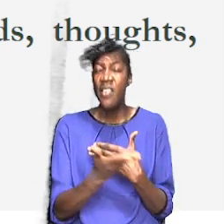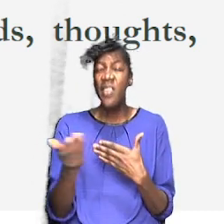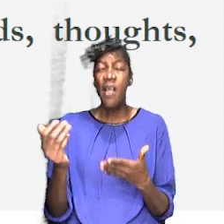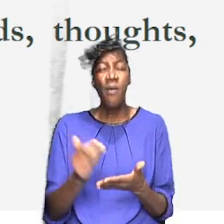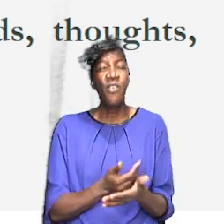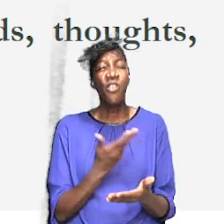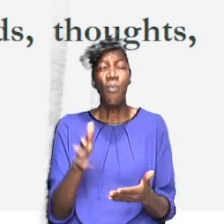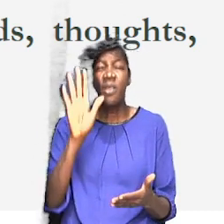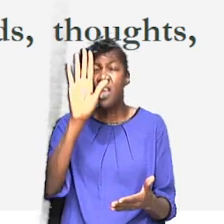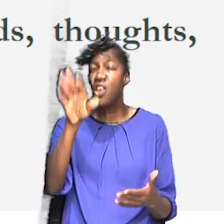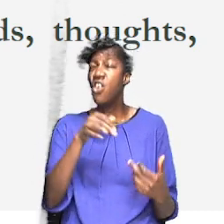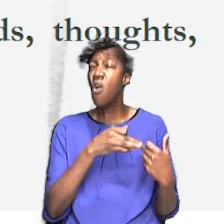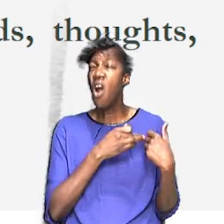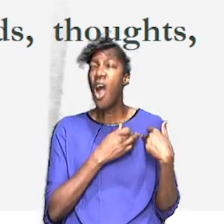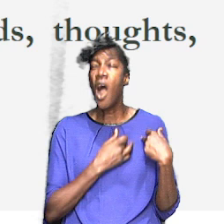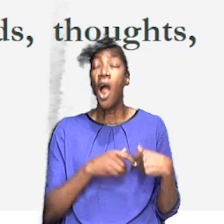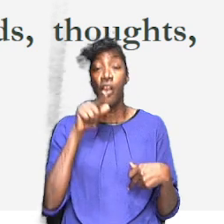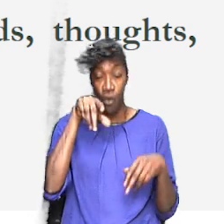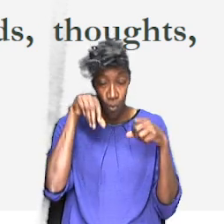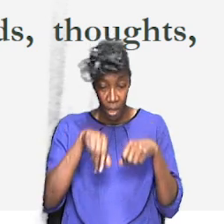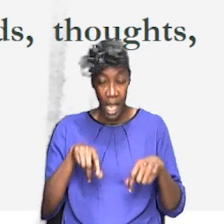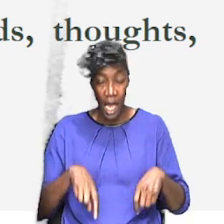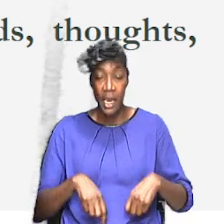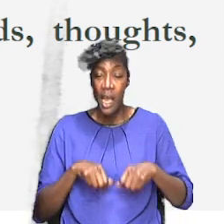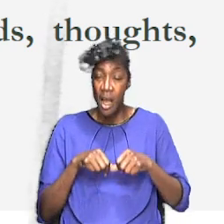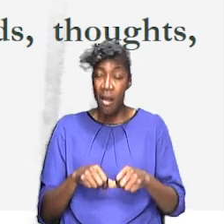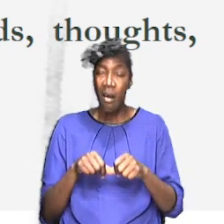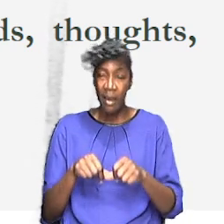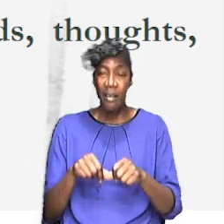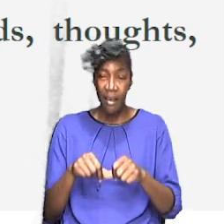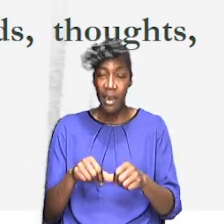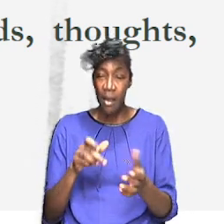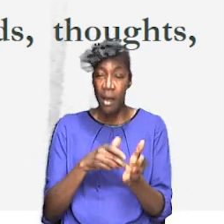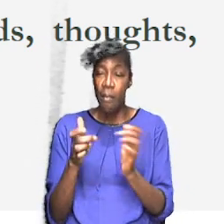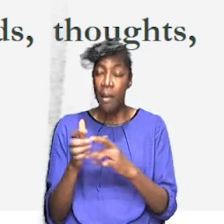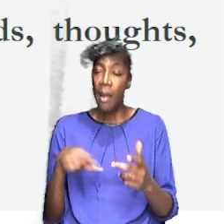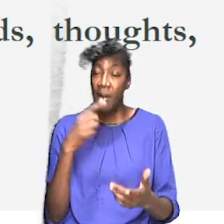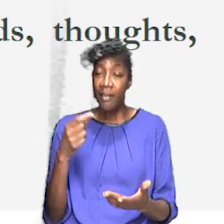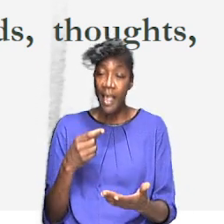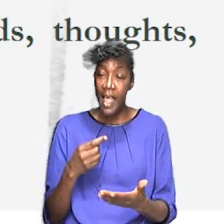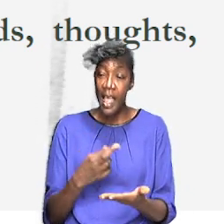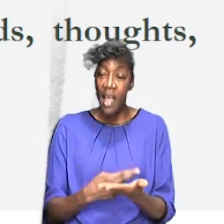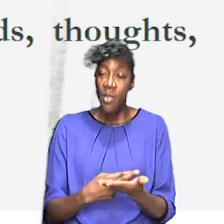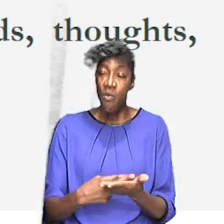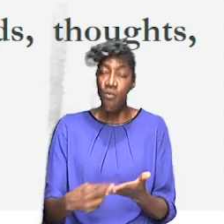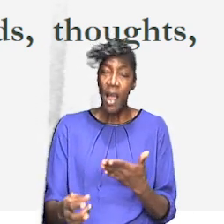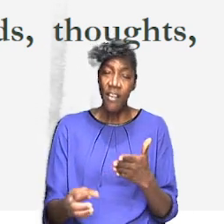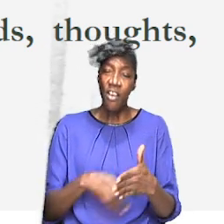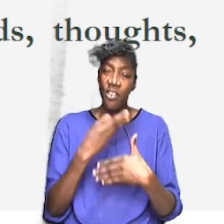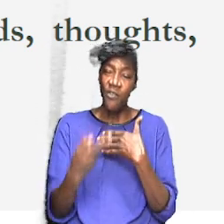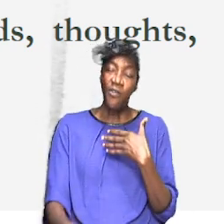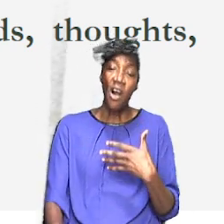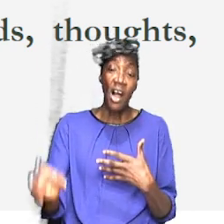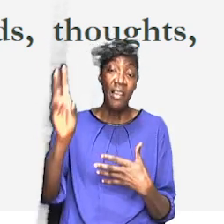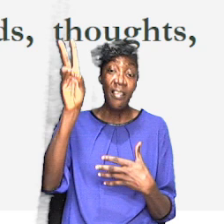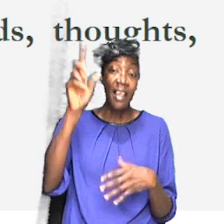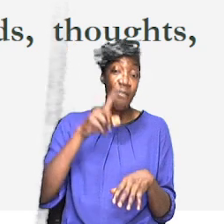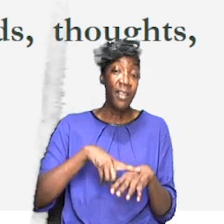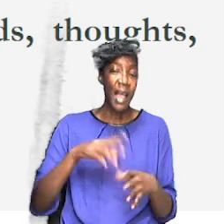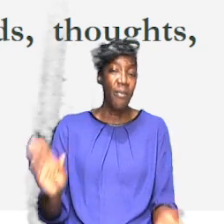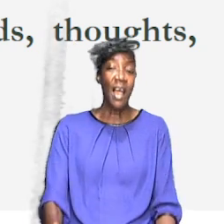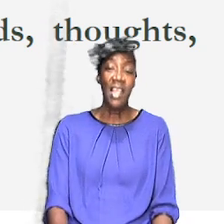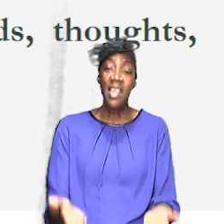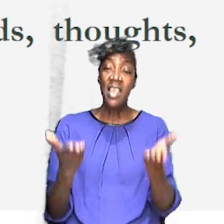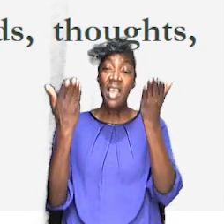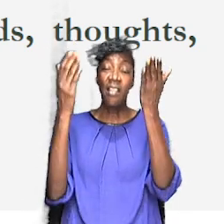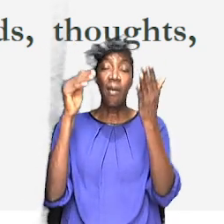something in your heart that says you can go on. That's what the Bible says, the righteous falls 7 times and then he gets back up again. The